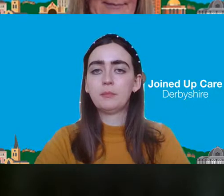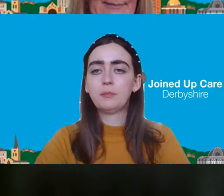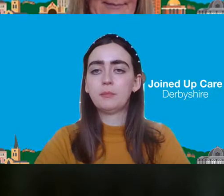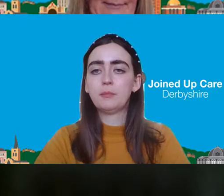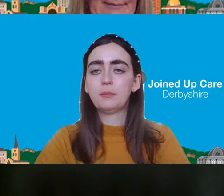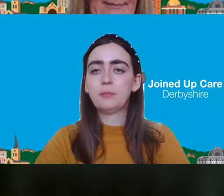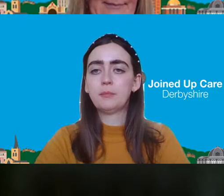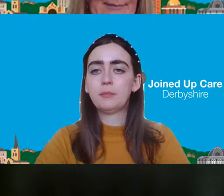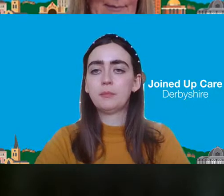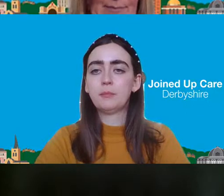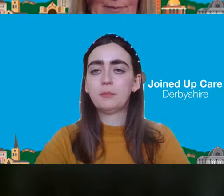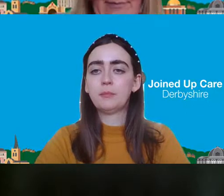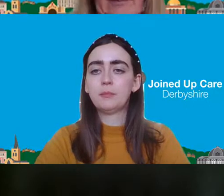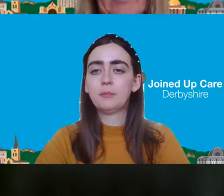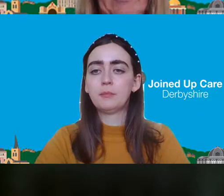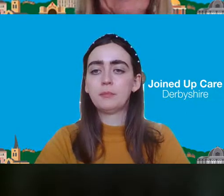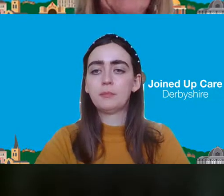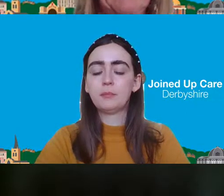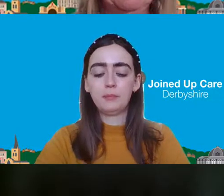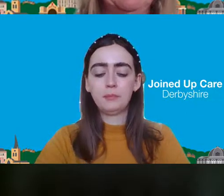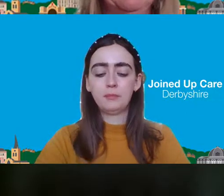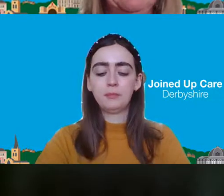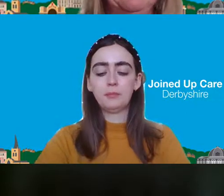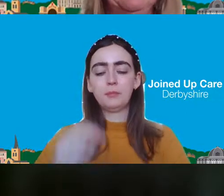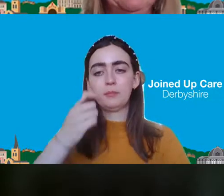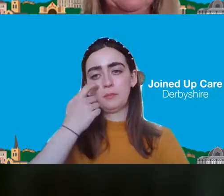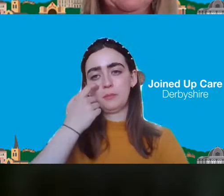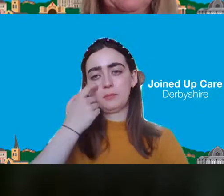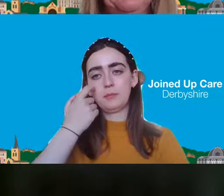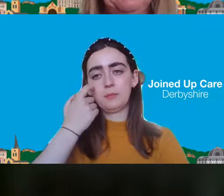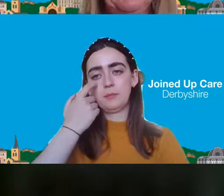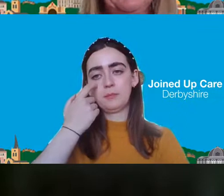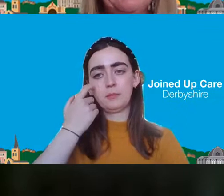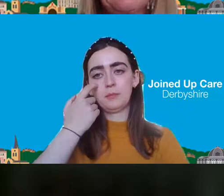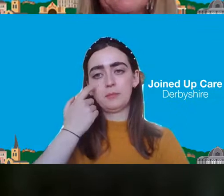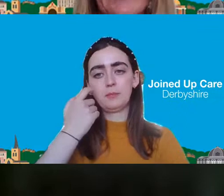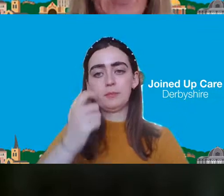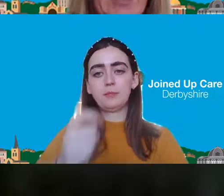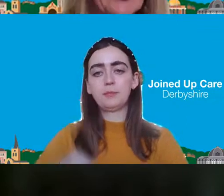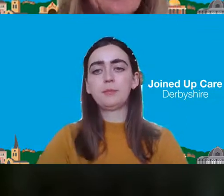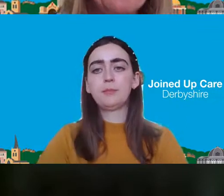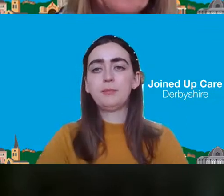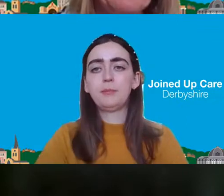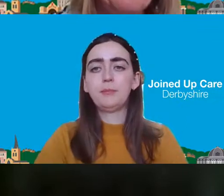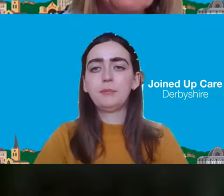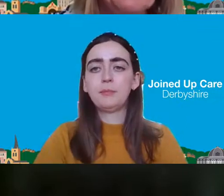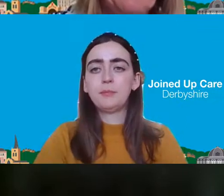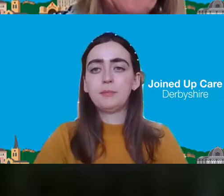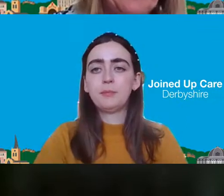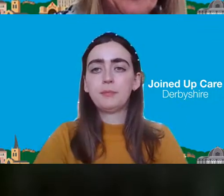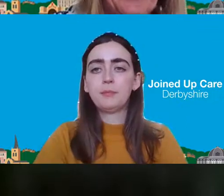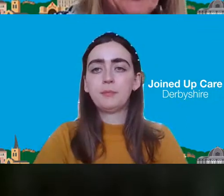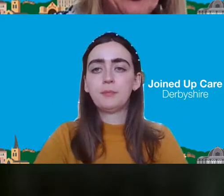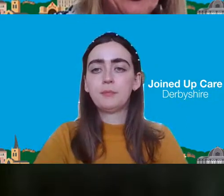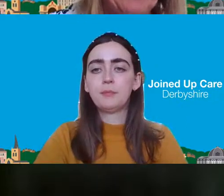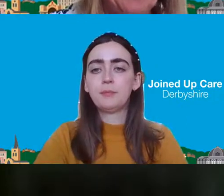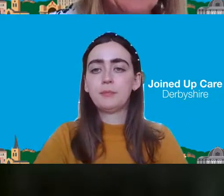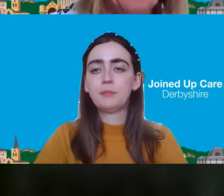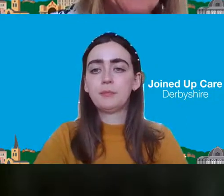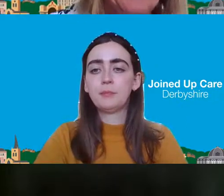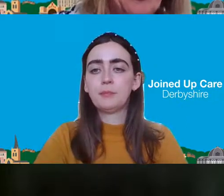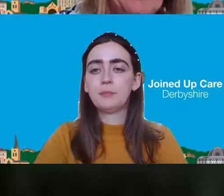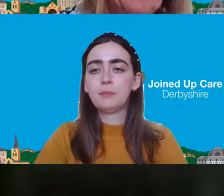absolutely collaborative working, so that the patients experience the same services. That's great, Maria. I think you've answered Val's